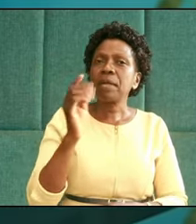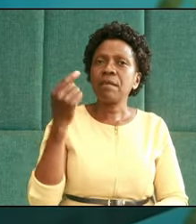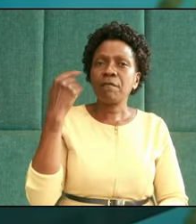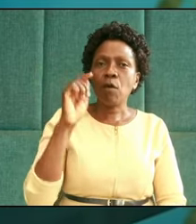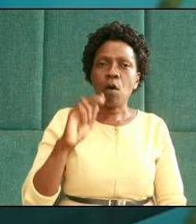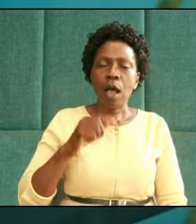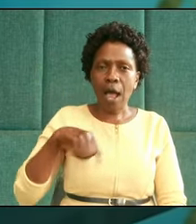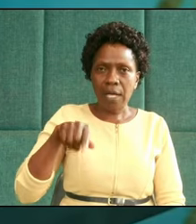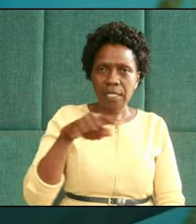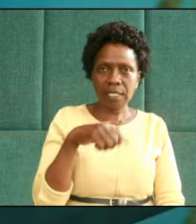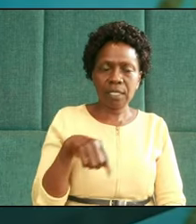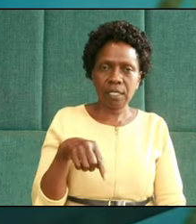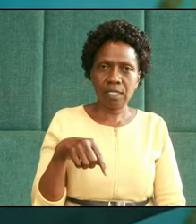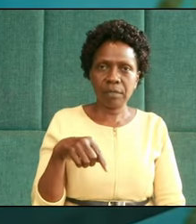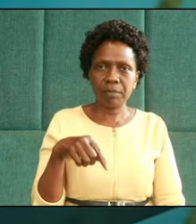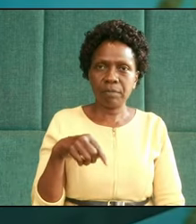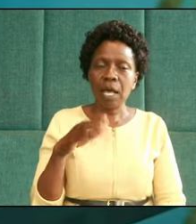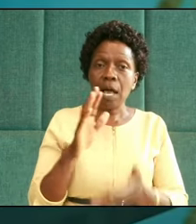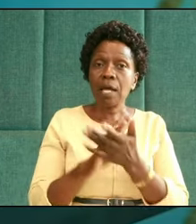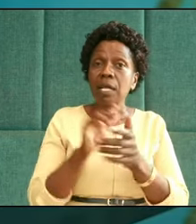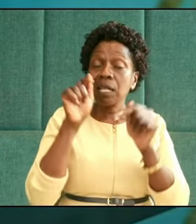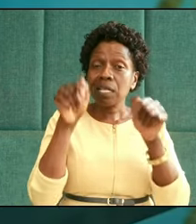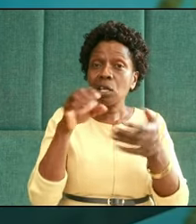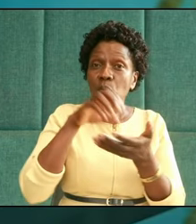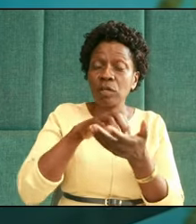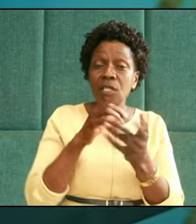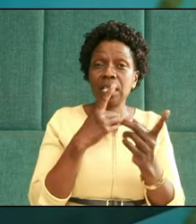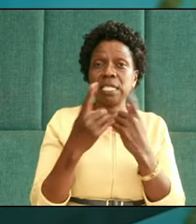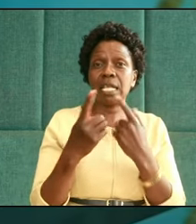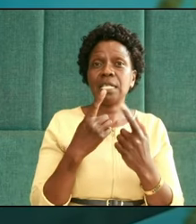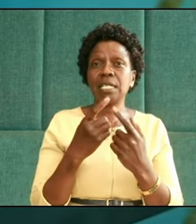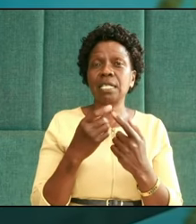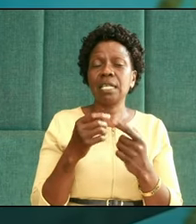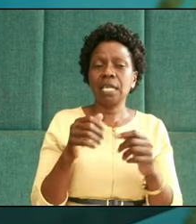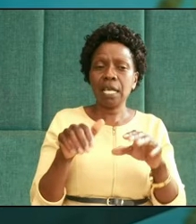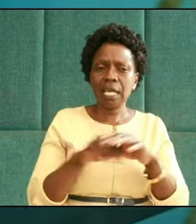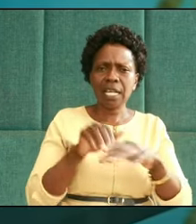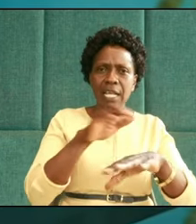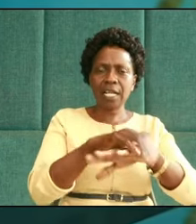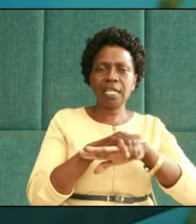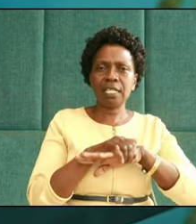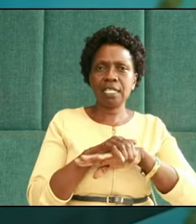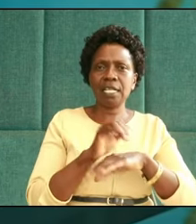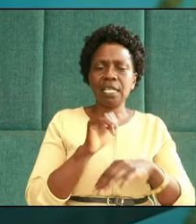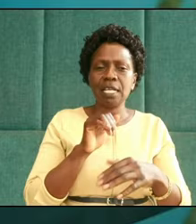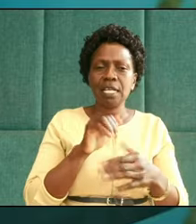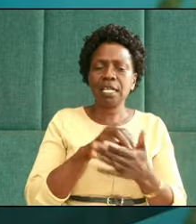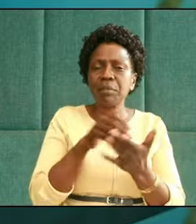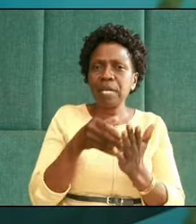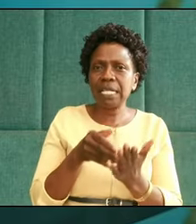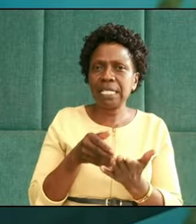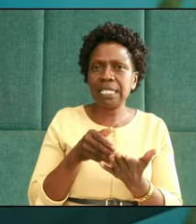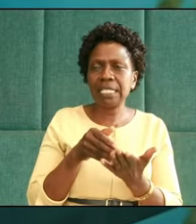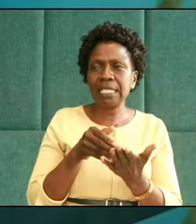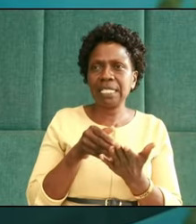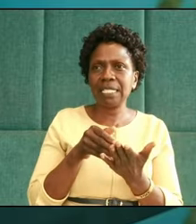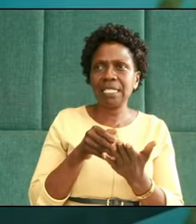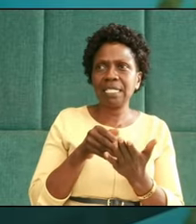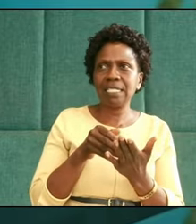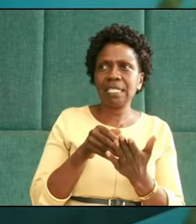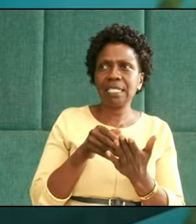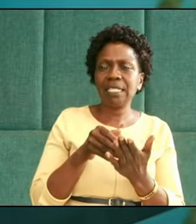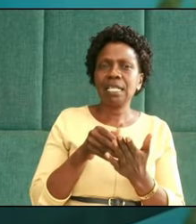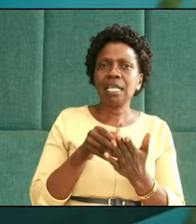us, and this is a conditional sentence in English, it means